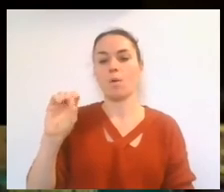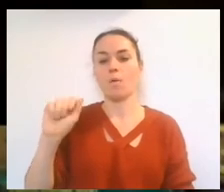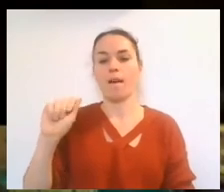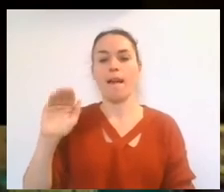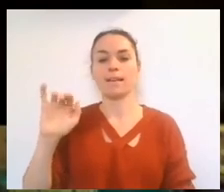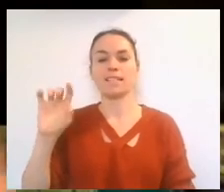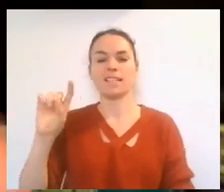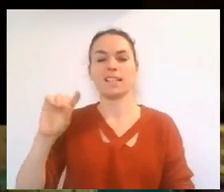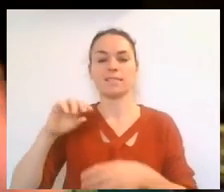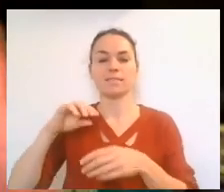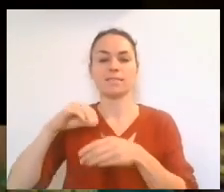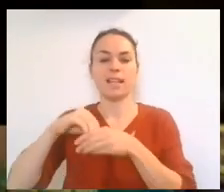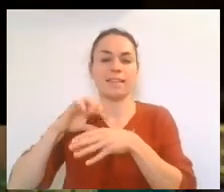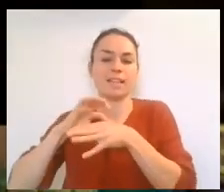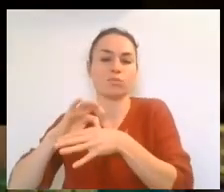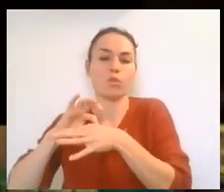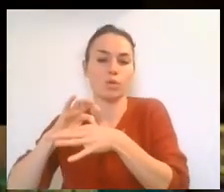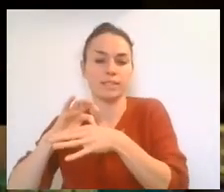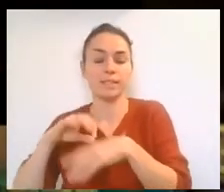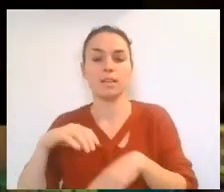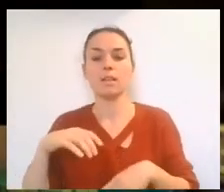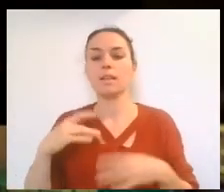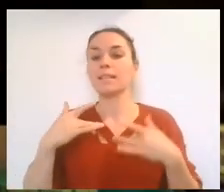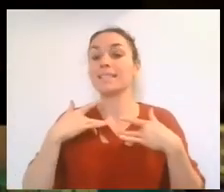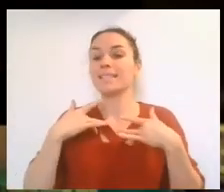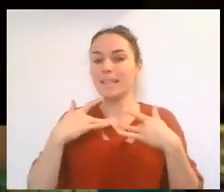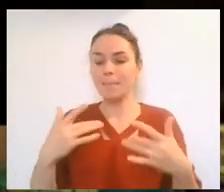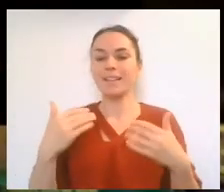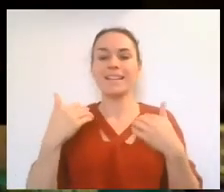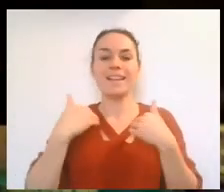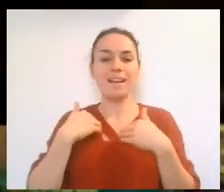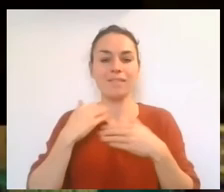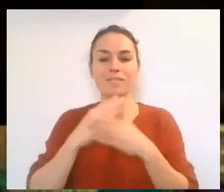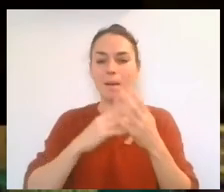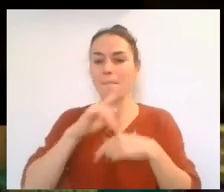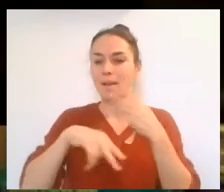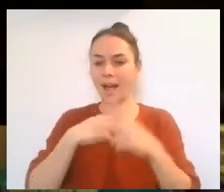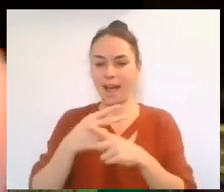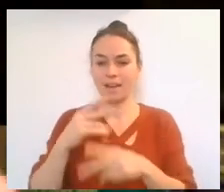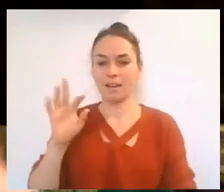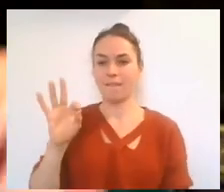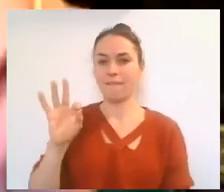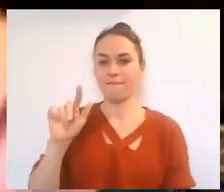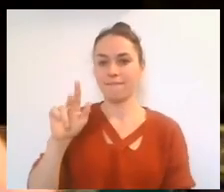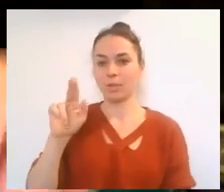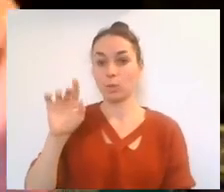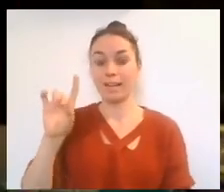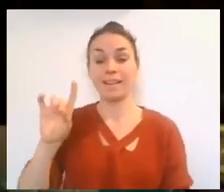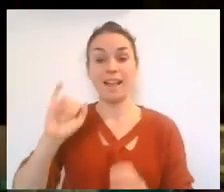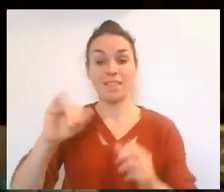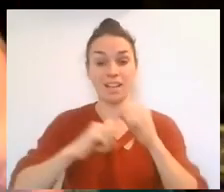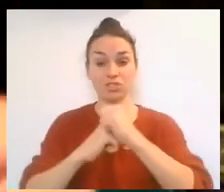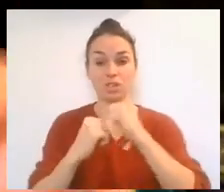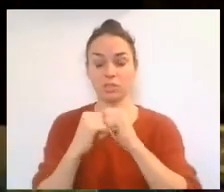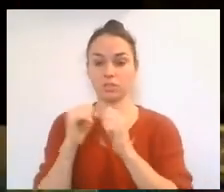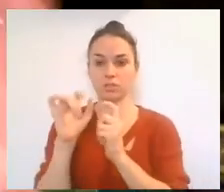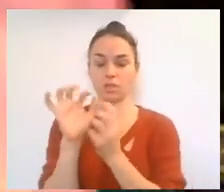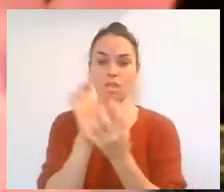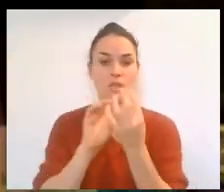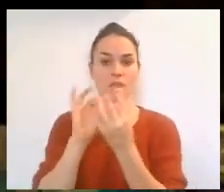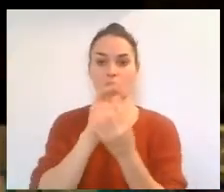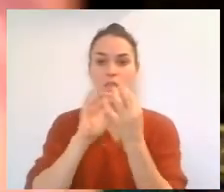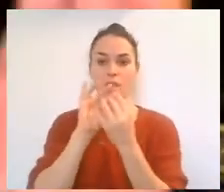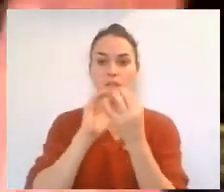exist in a fluid, some sort of fluid, say, that they have a very chaotic structure. And that is, the atoms are hooked together in just a